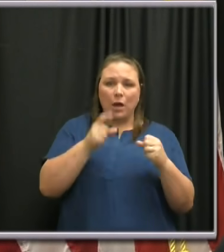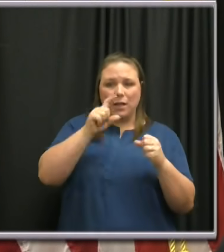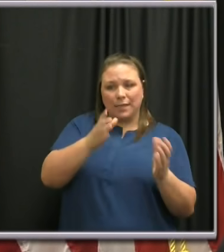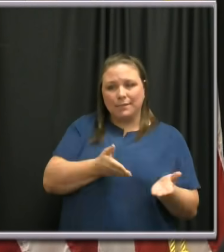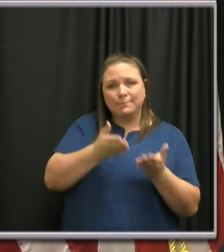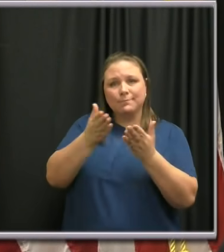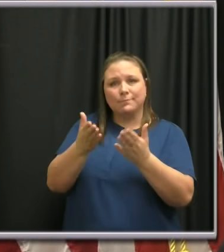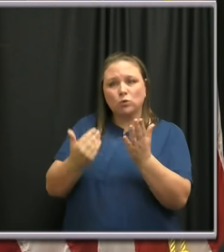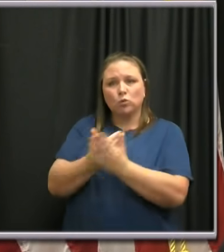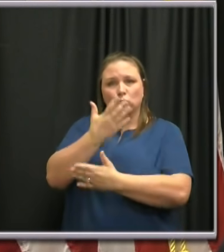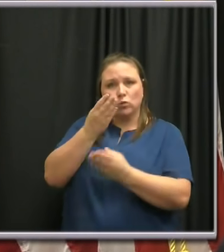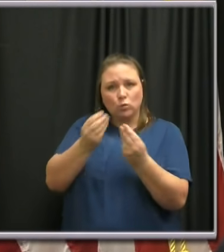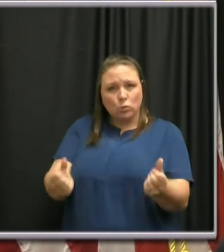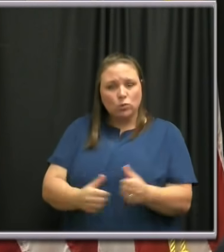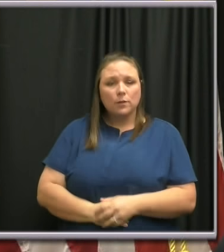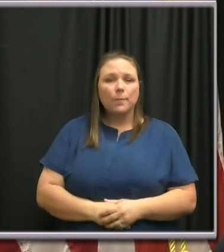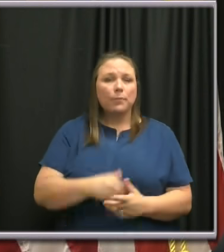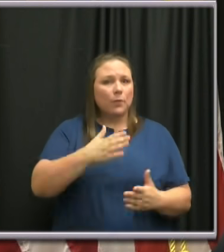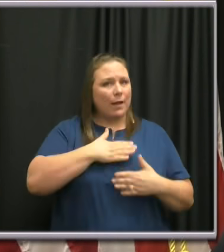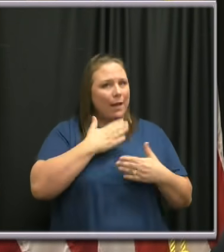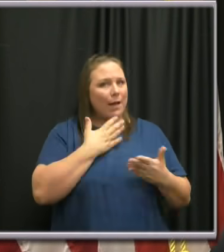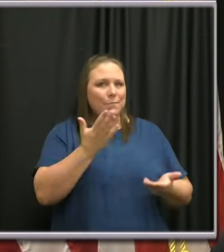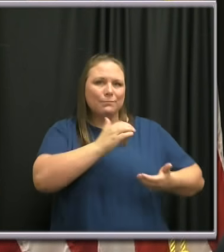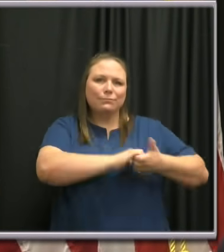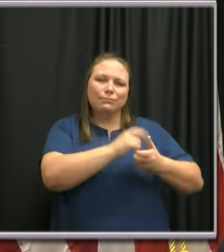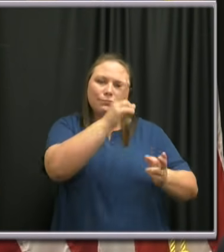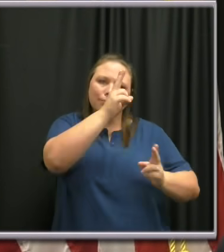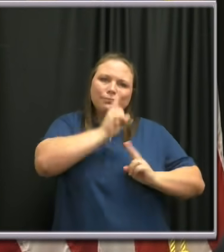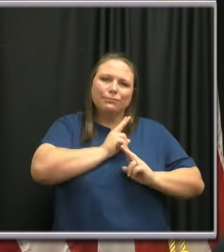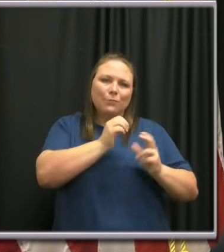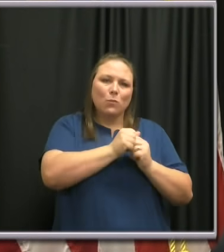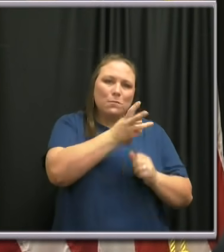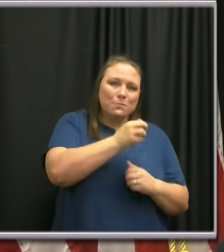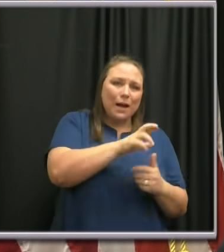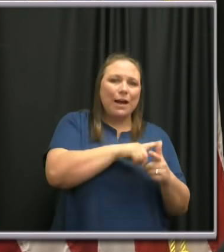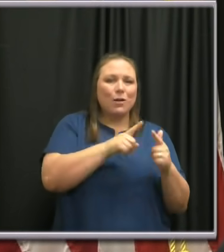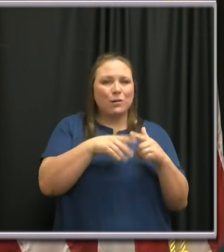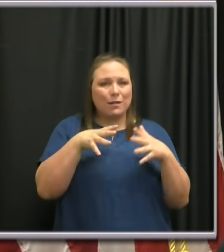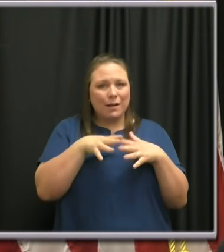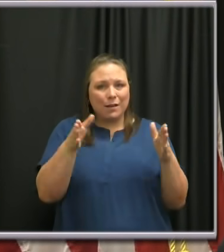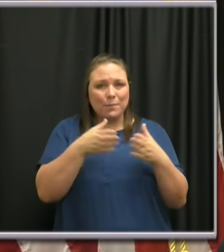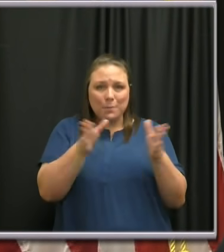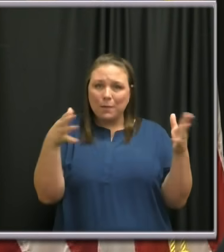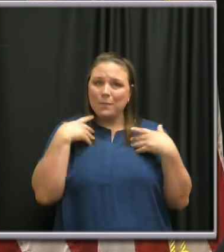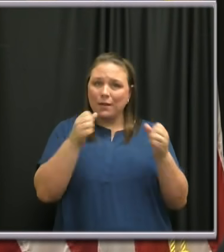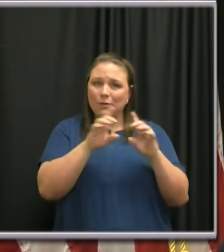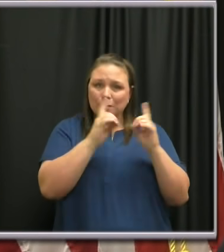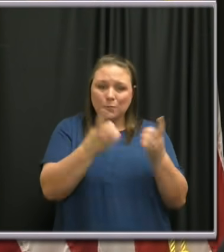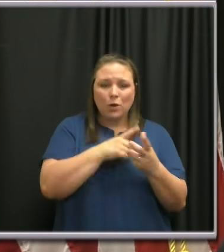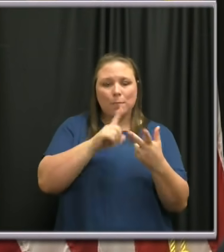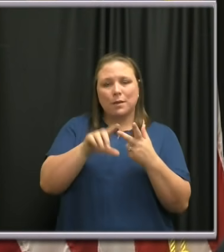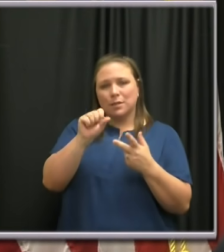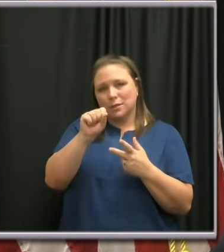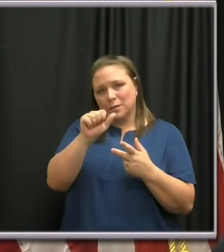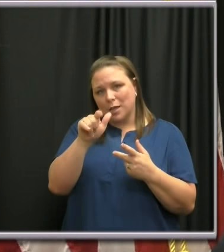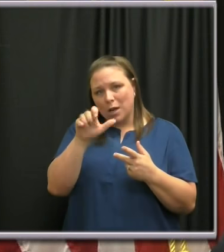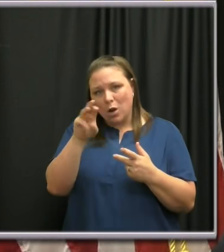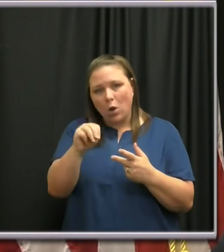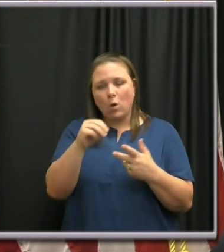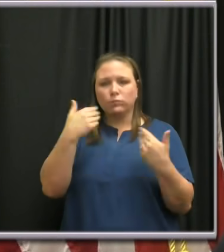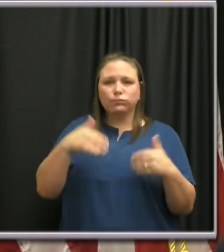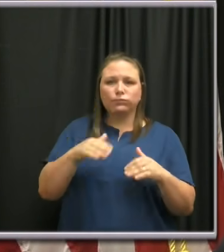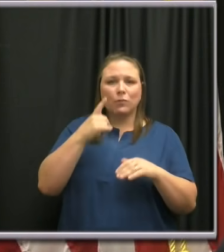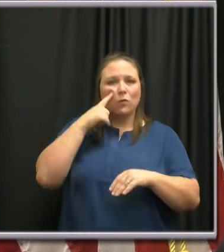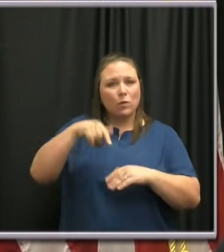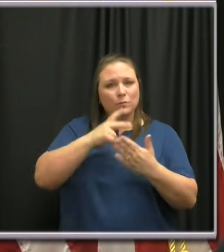We're so honored to partner with the mayor's office, the public health department, and Siloam to stand up this critical program. This